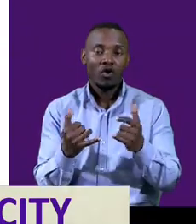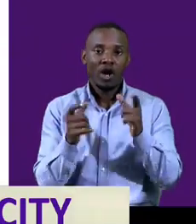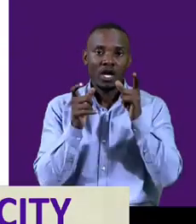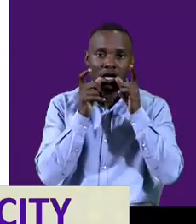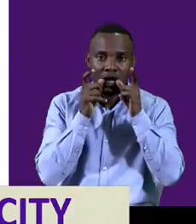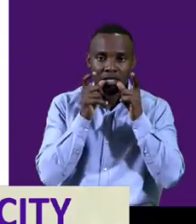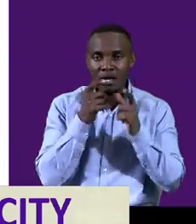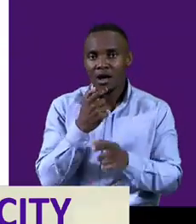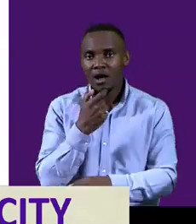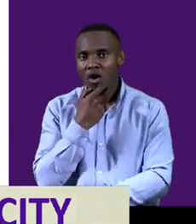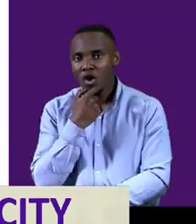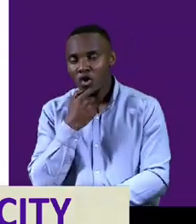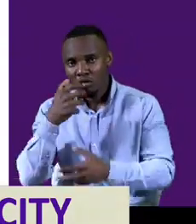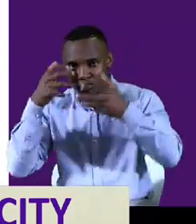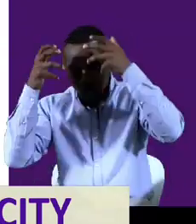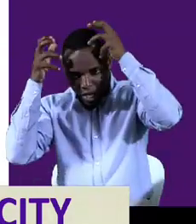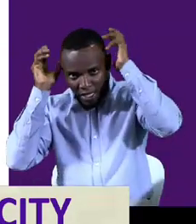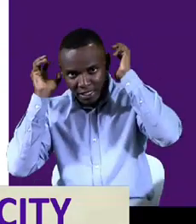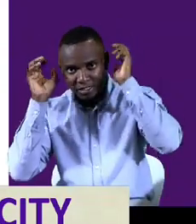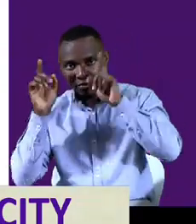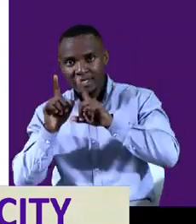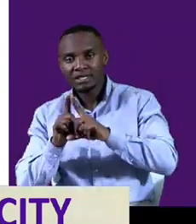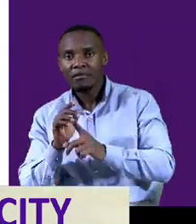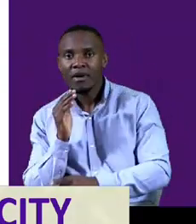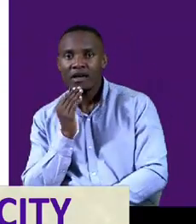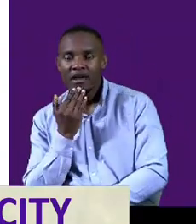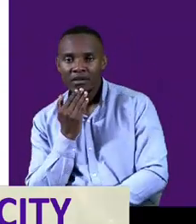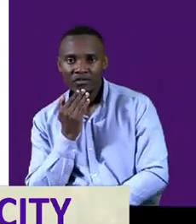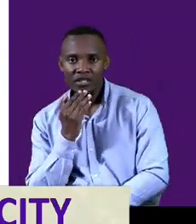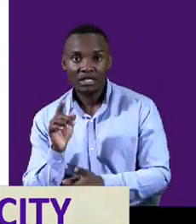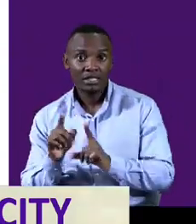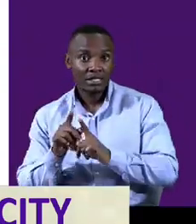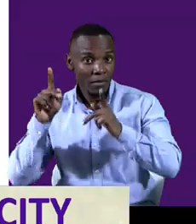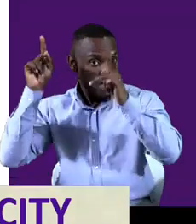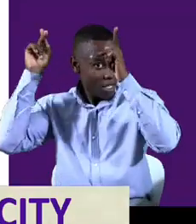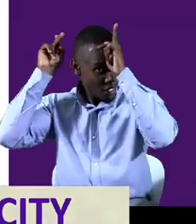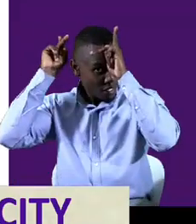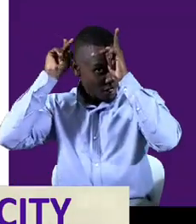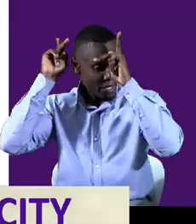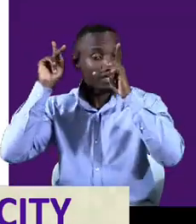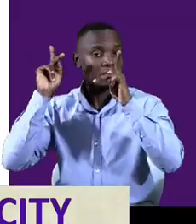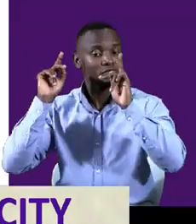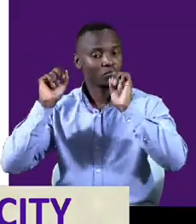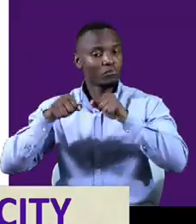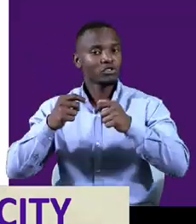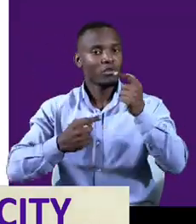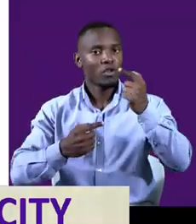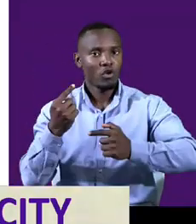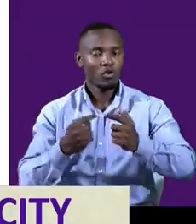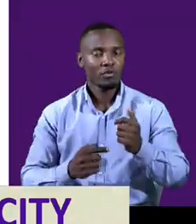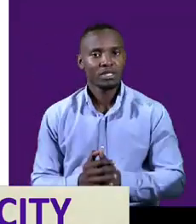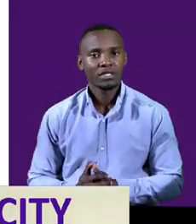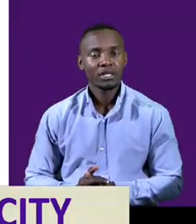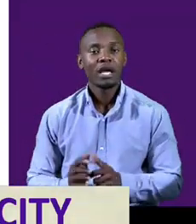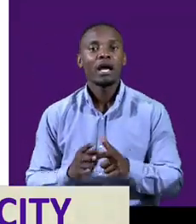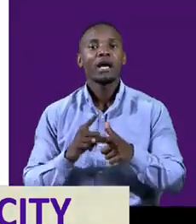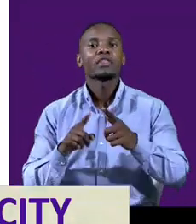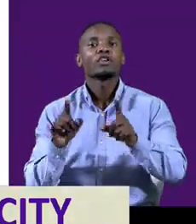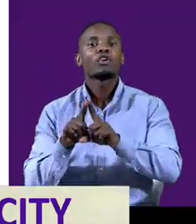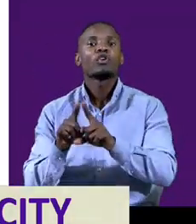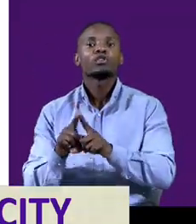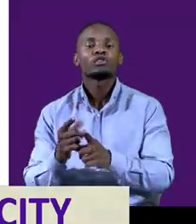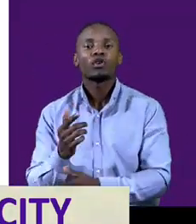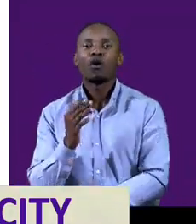Mahia, KCB, FC Leopards, even Kakamega Homeboys are still in this thing. Then there's this saga at